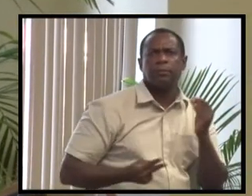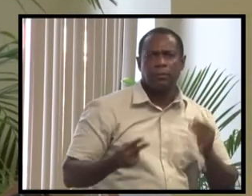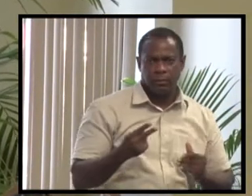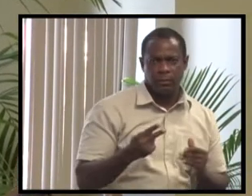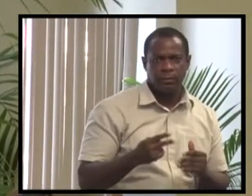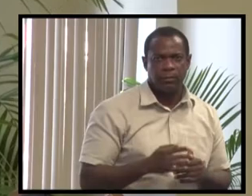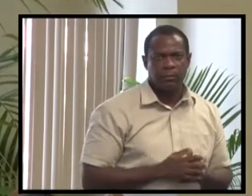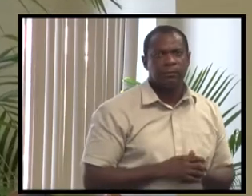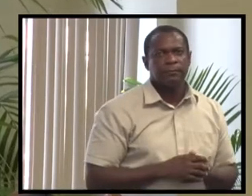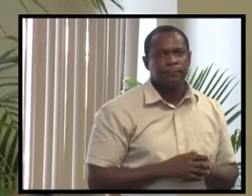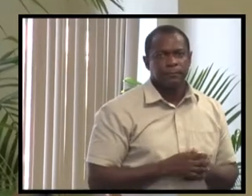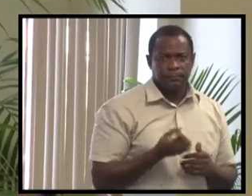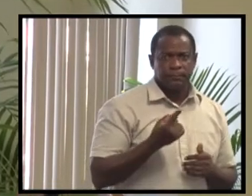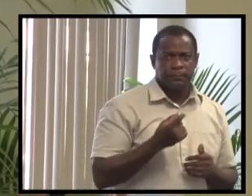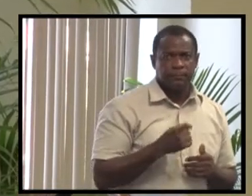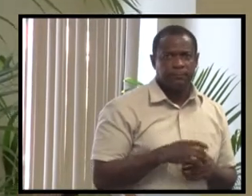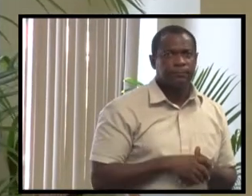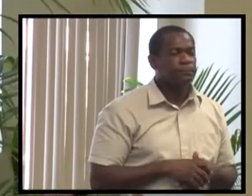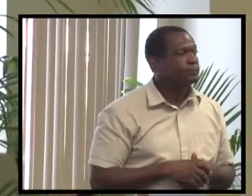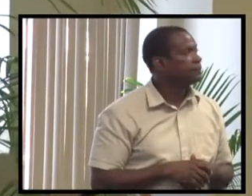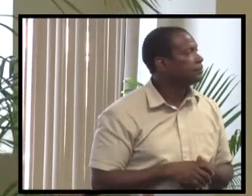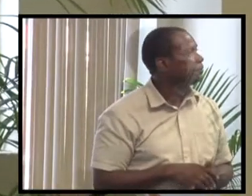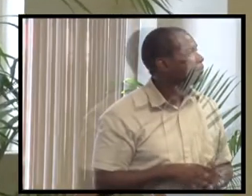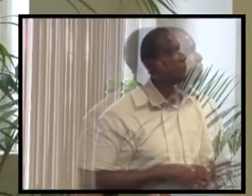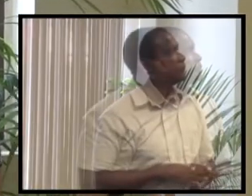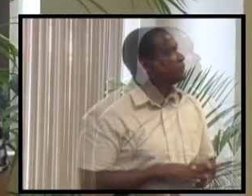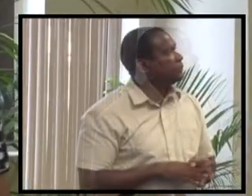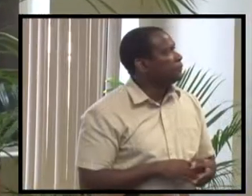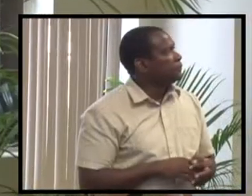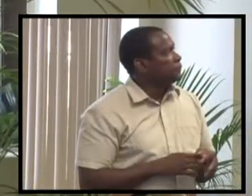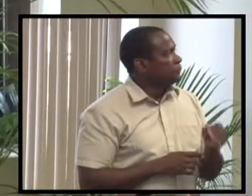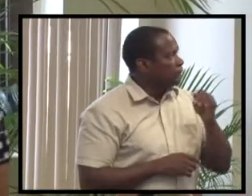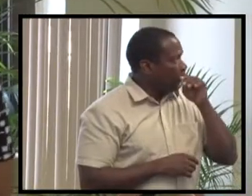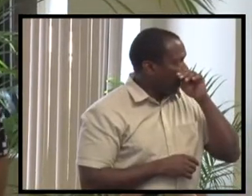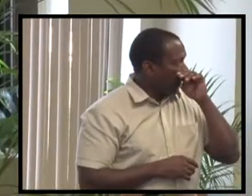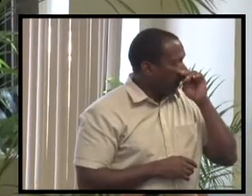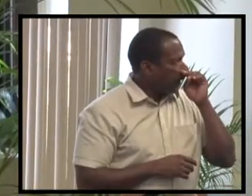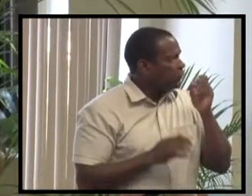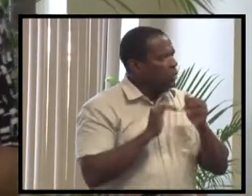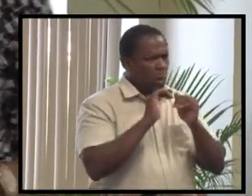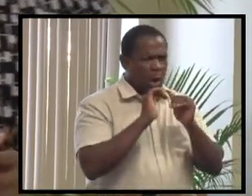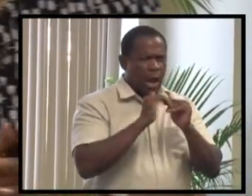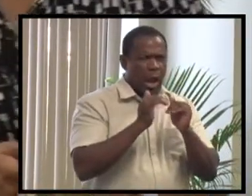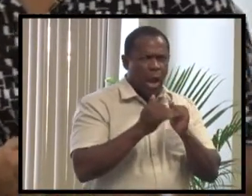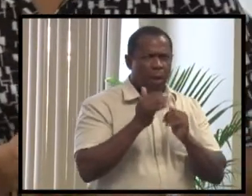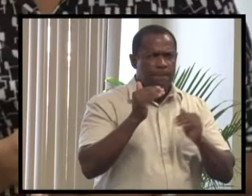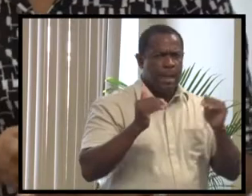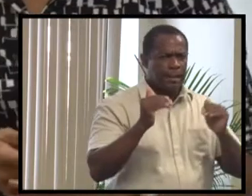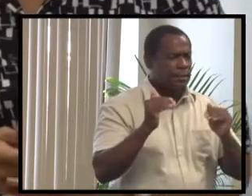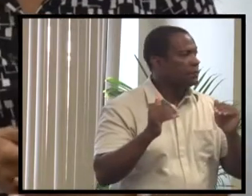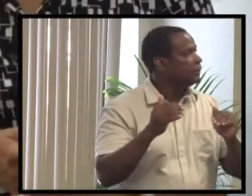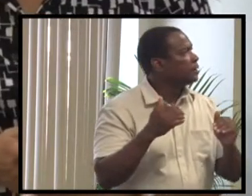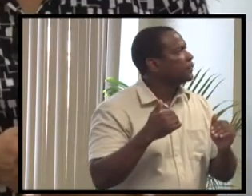proper mix of garments and just some little tools we could use to ensure that we have a nice balanced range.